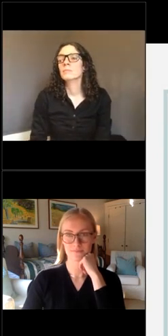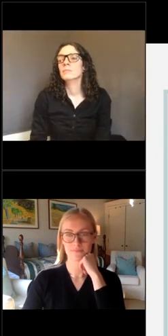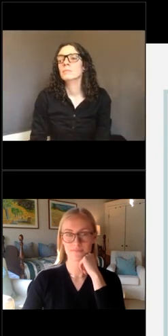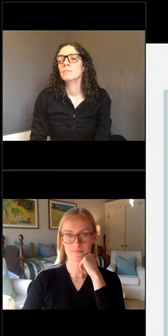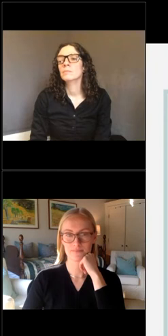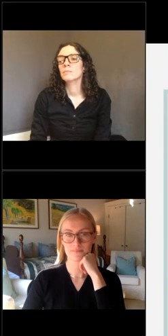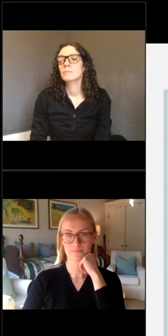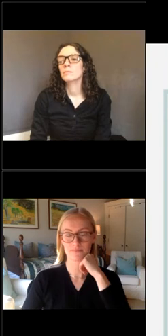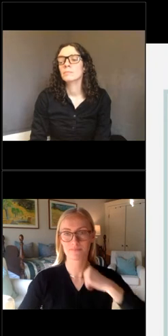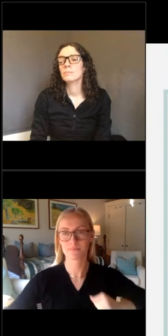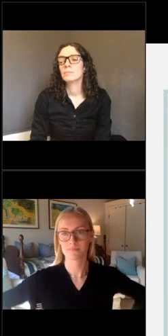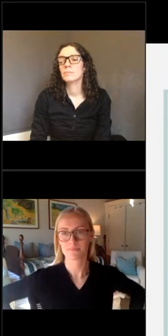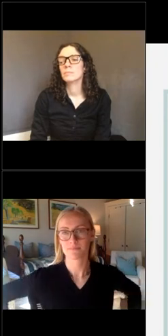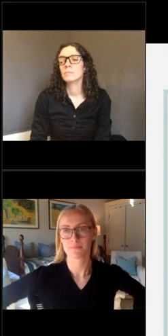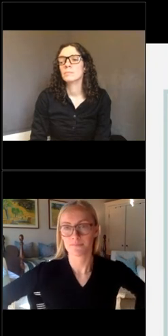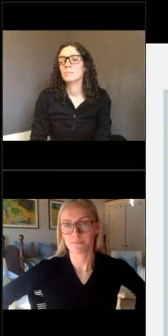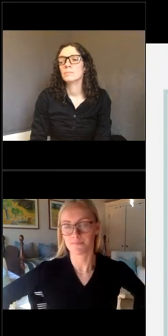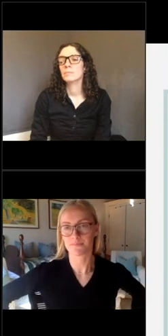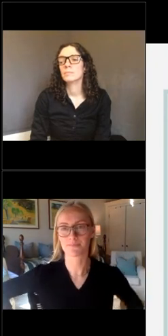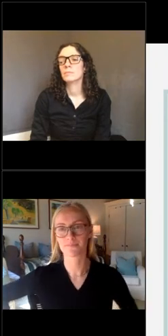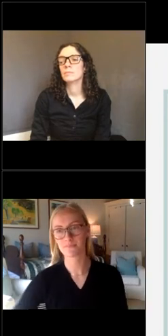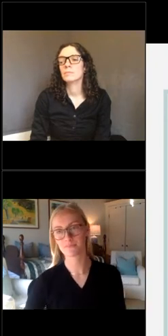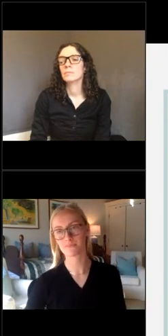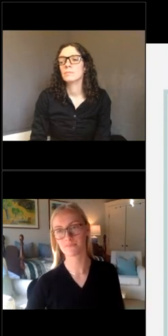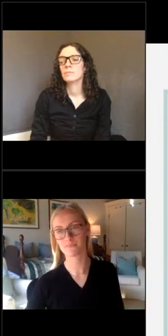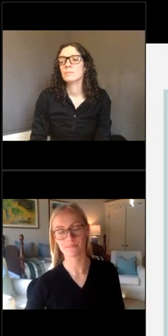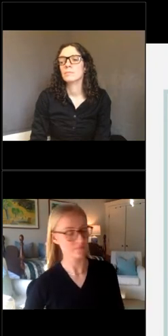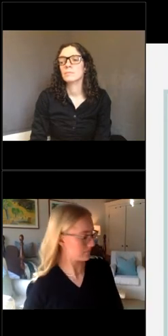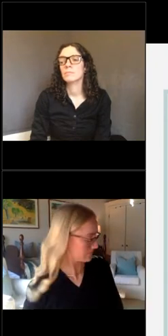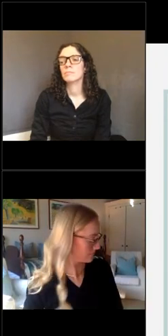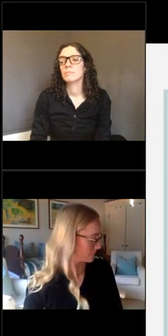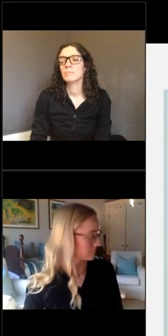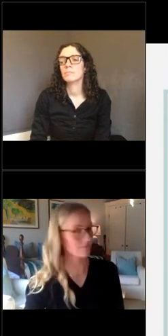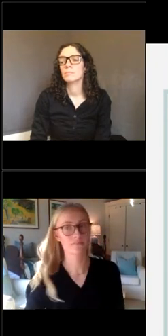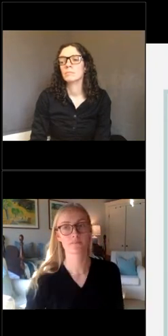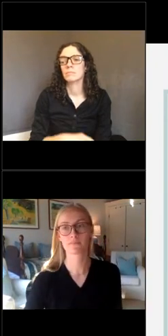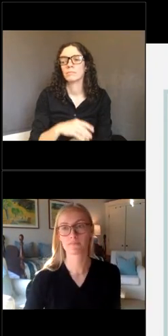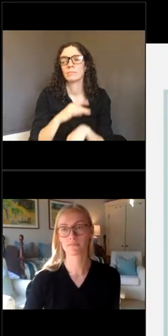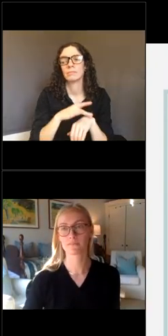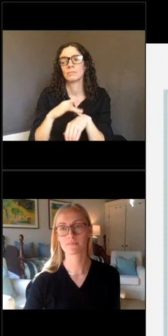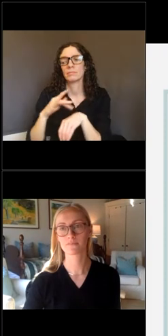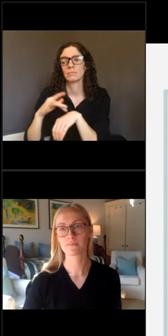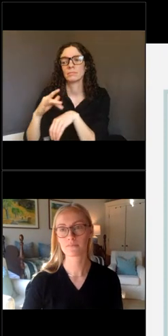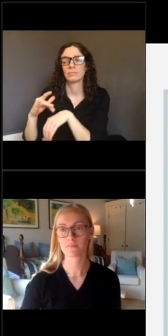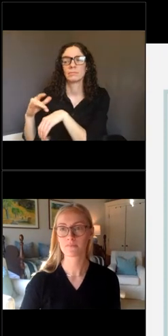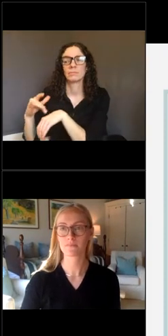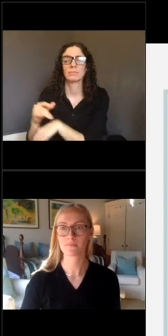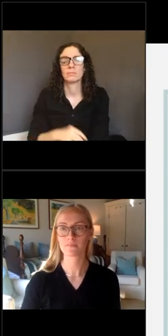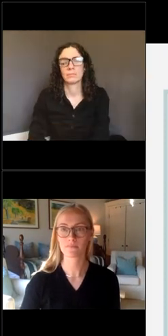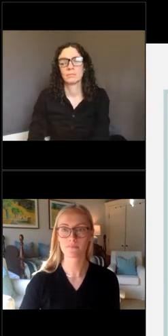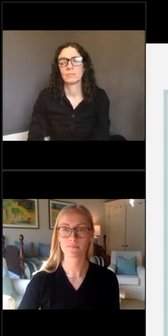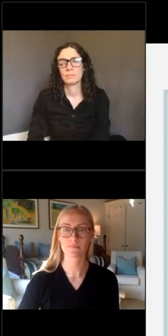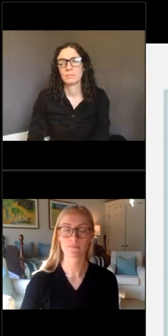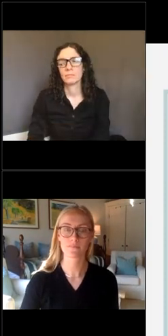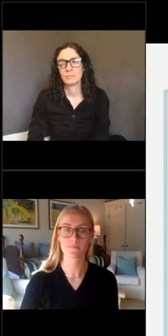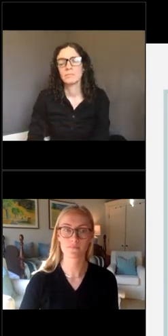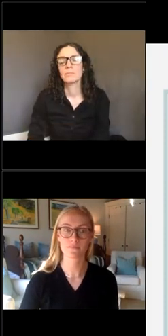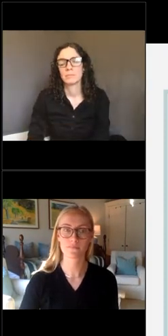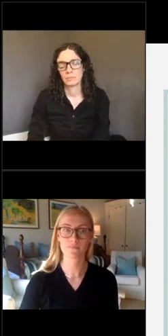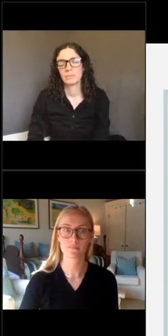13 rules of thumb, and I will just mention three. The first, ecological connectivity should always